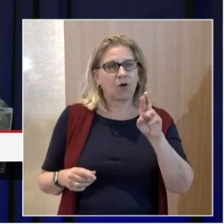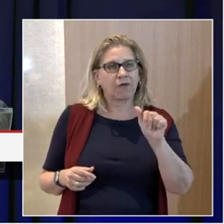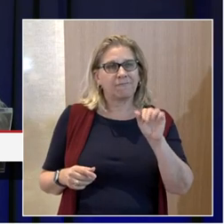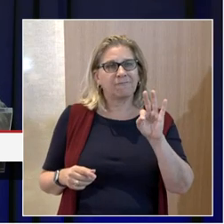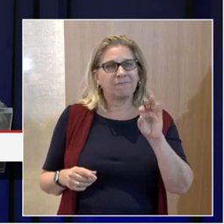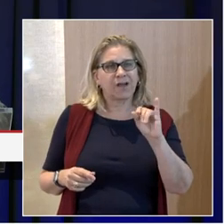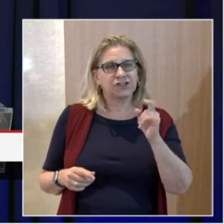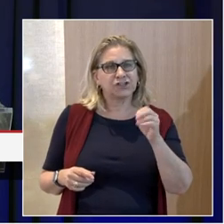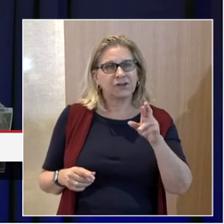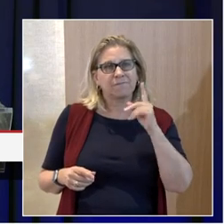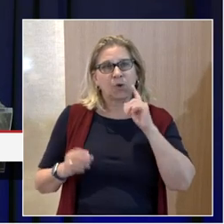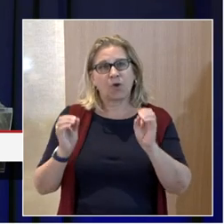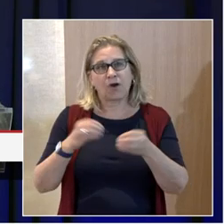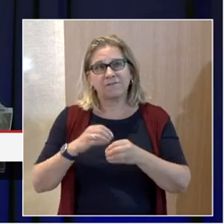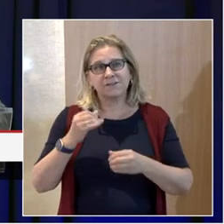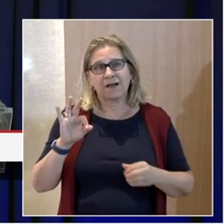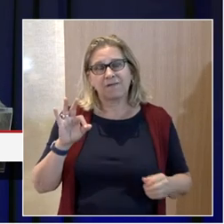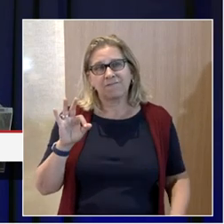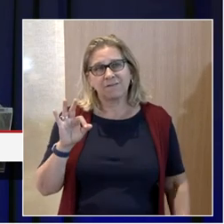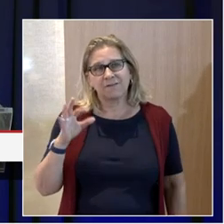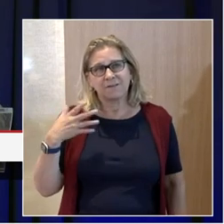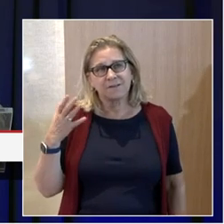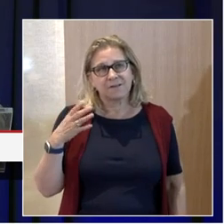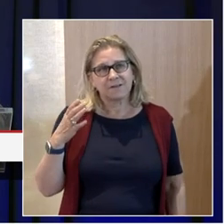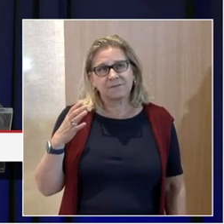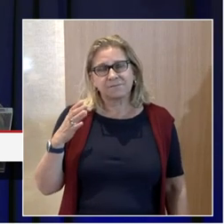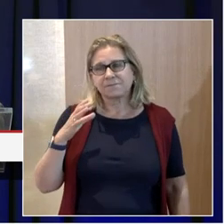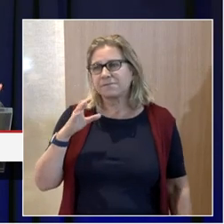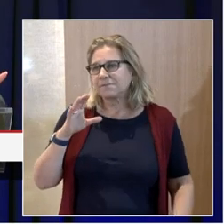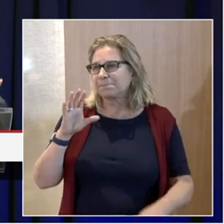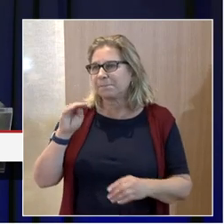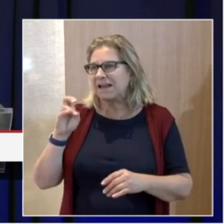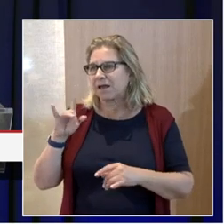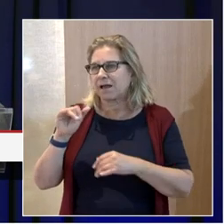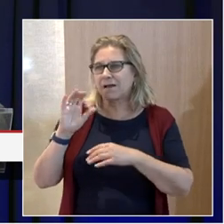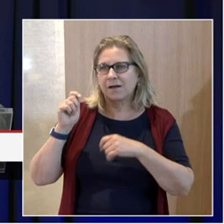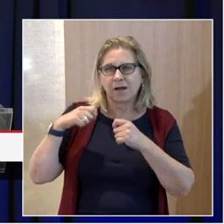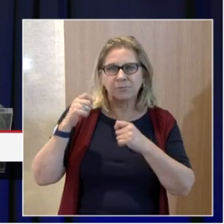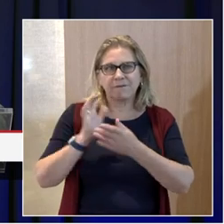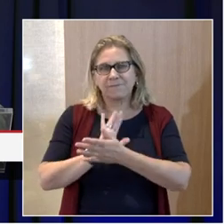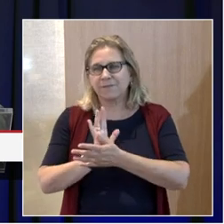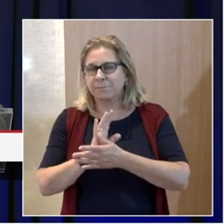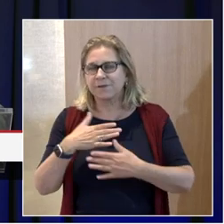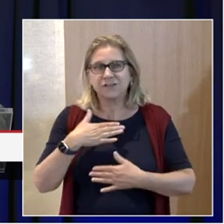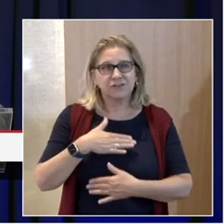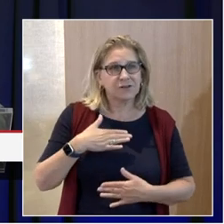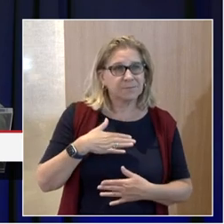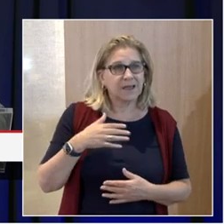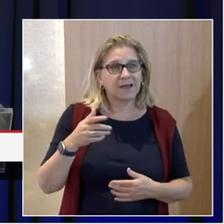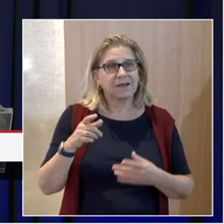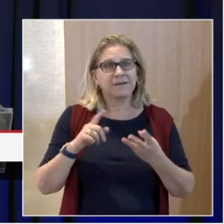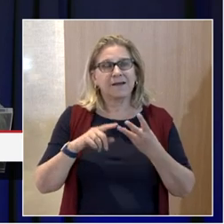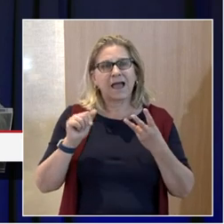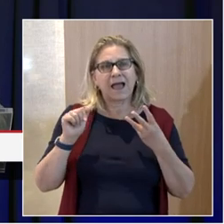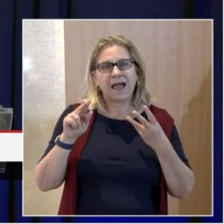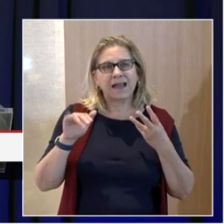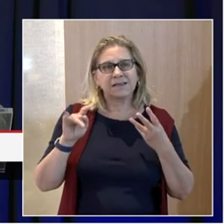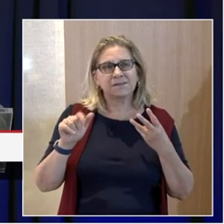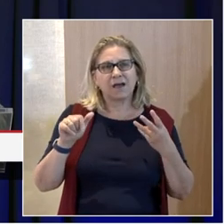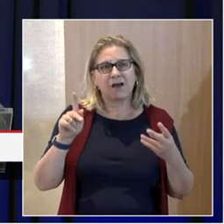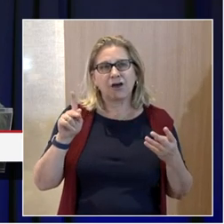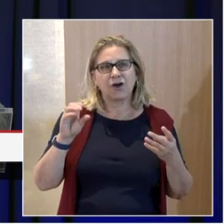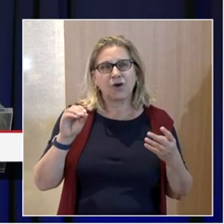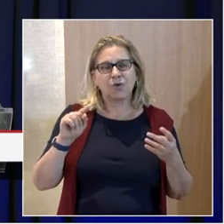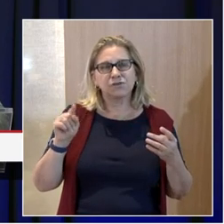Television, Film, Music, and Entertainment, as well as Anita Cozart, who is the director of the Office on